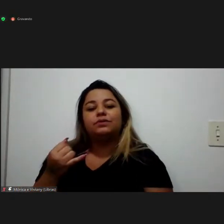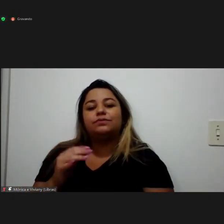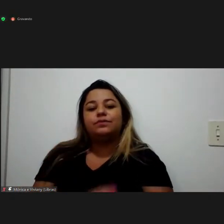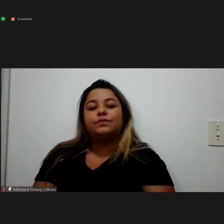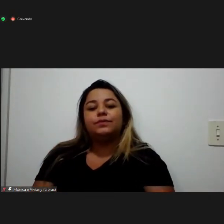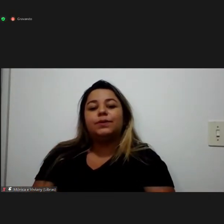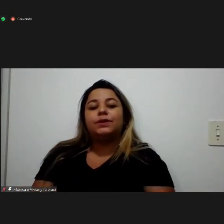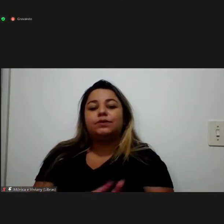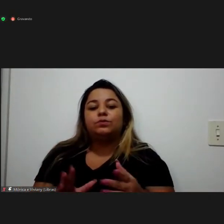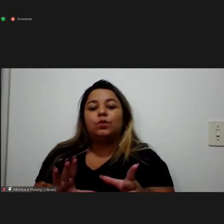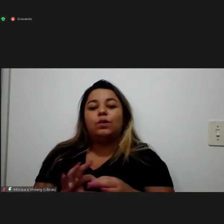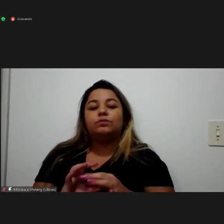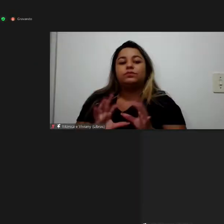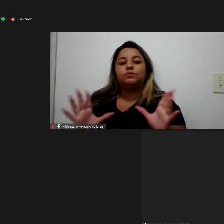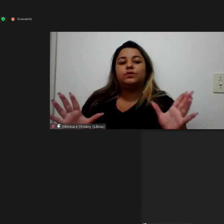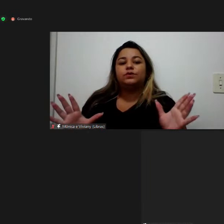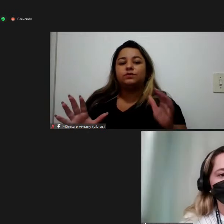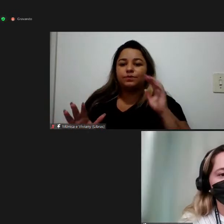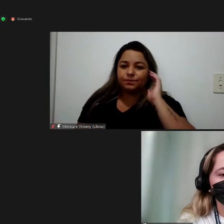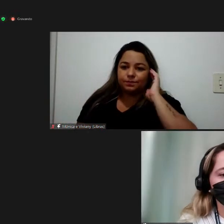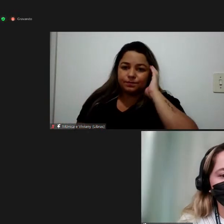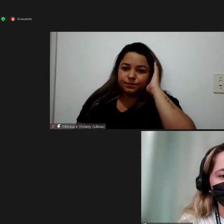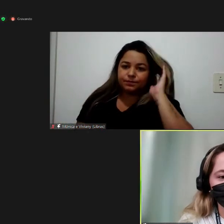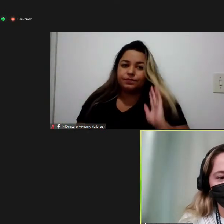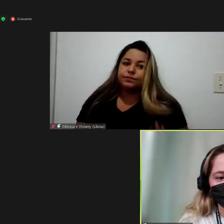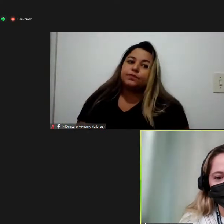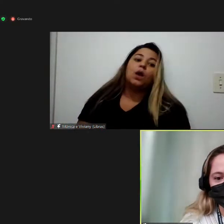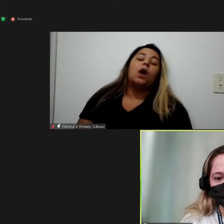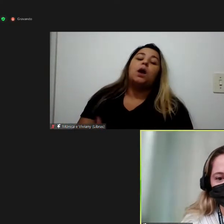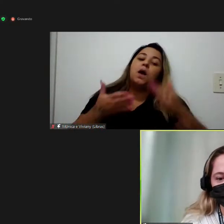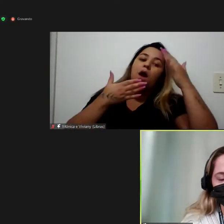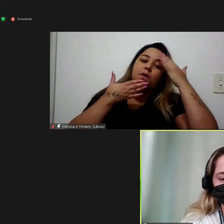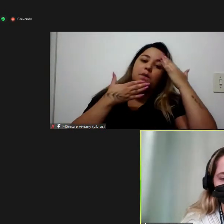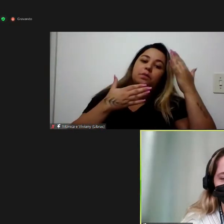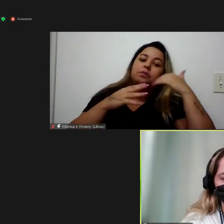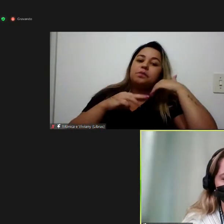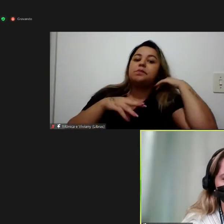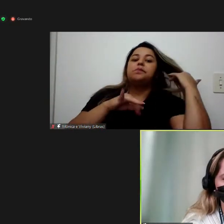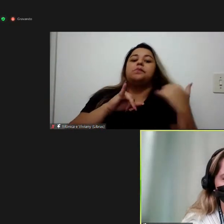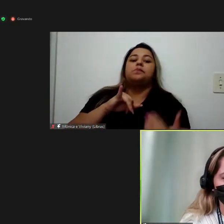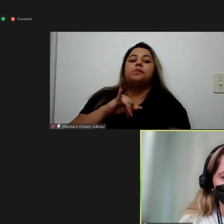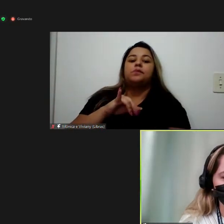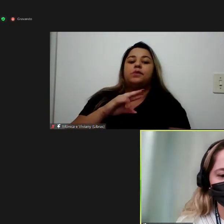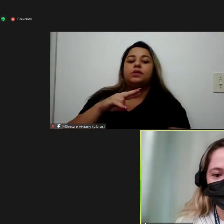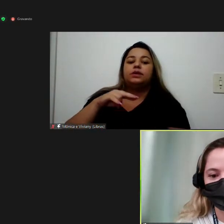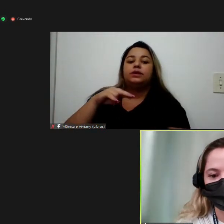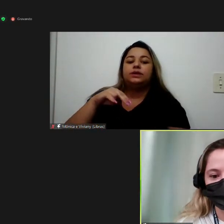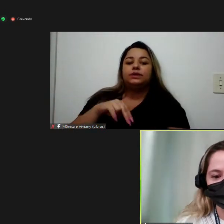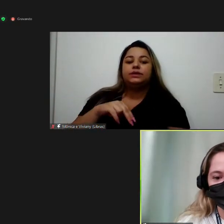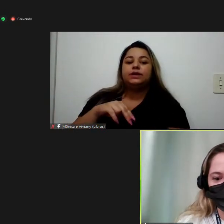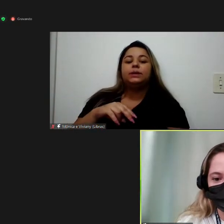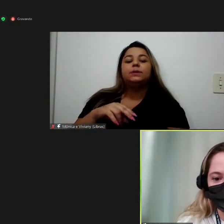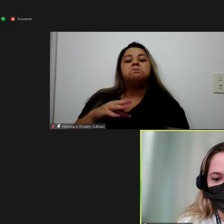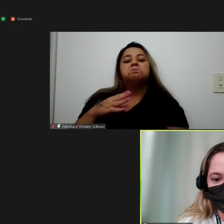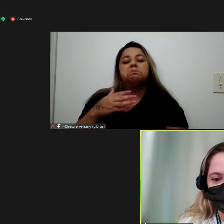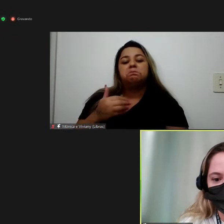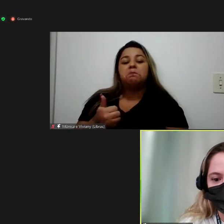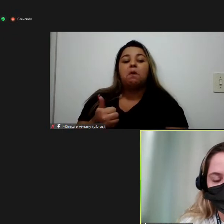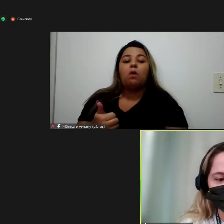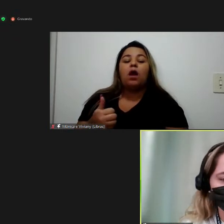time. So I'd like to thank this opportunity. Thank you very much. Thank you very much, Miriam, for